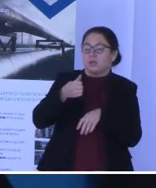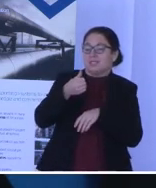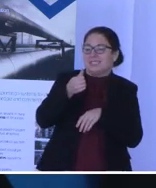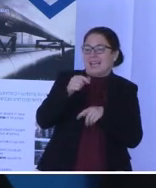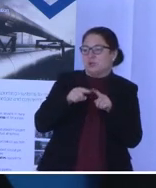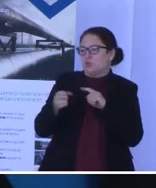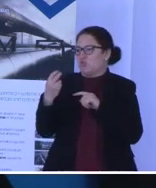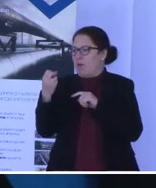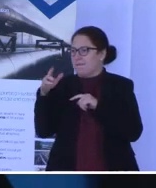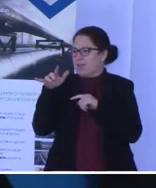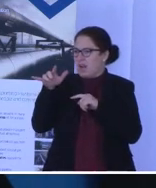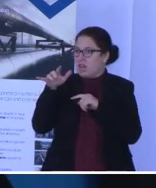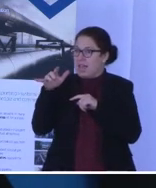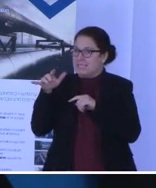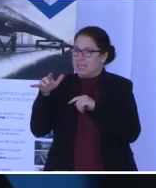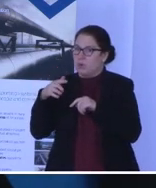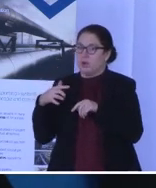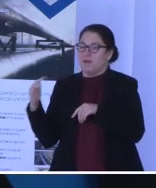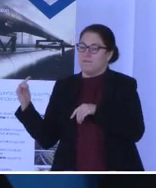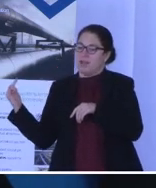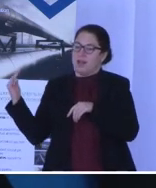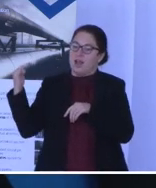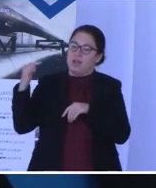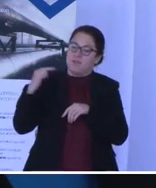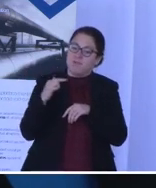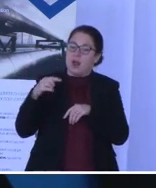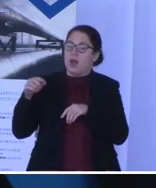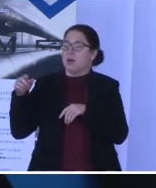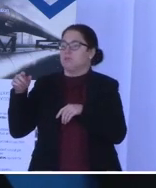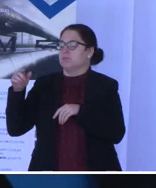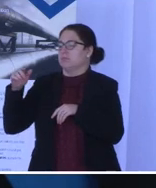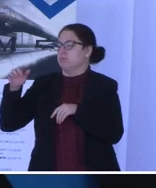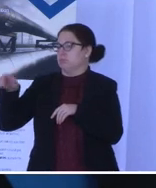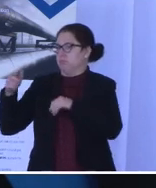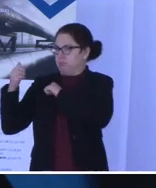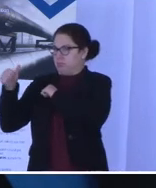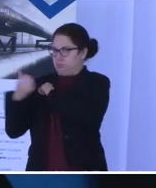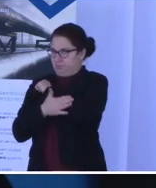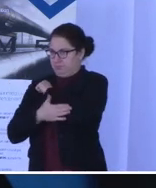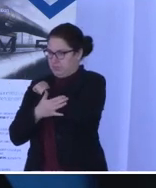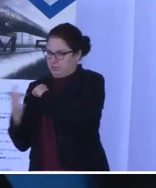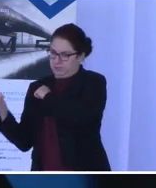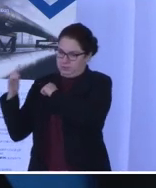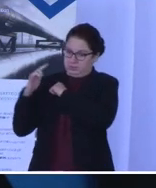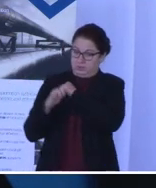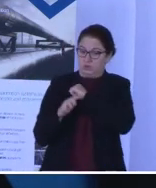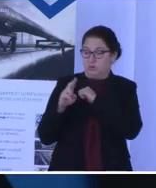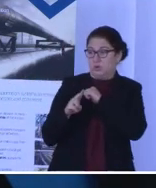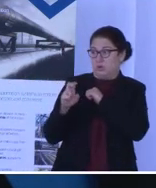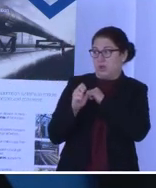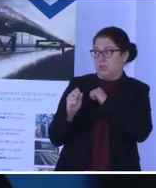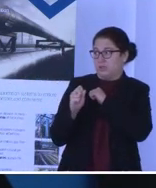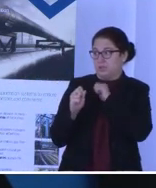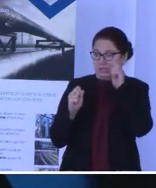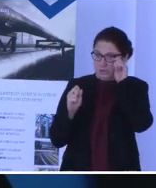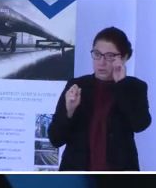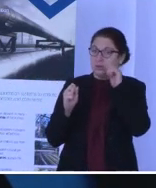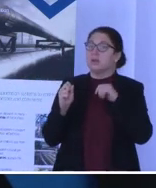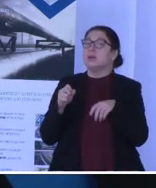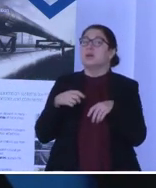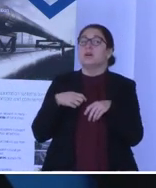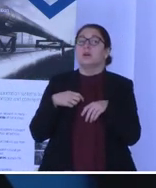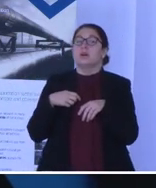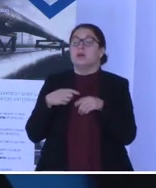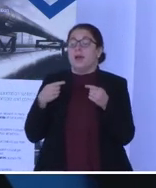to the United States and to actually Canada as well. And that plot was discovered through the collaboration of British